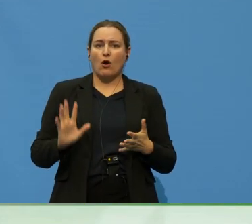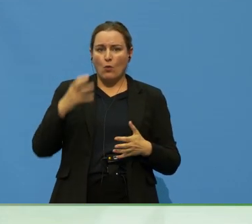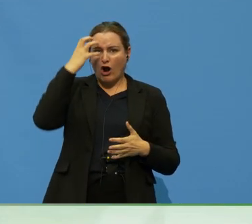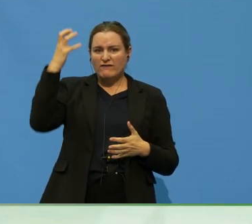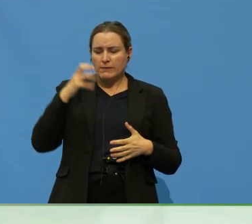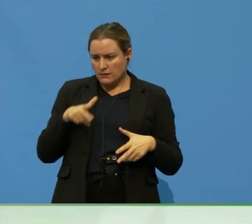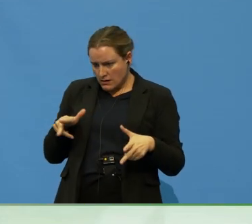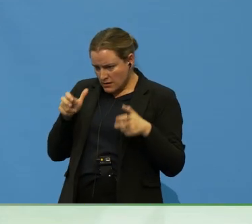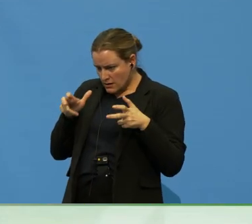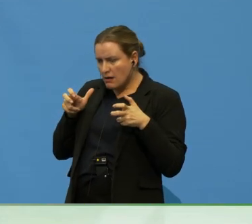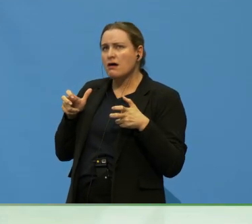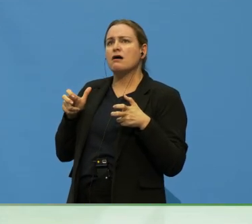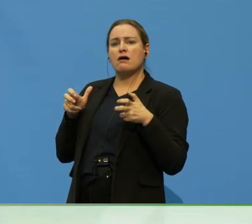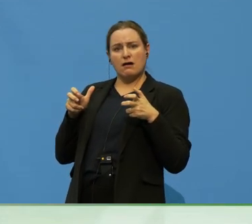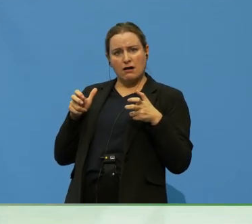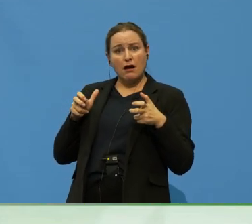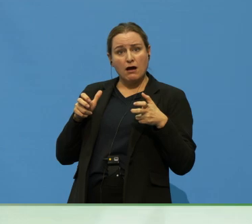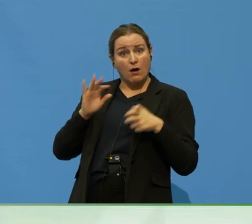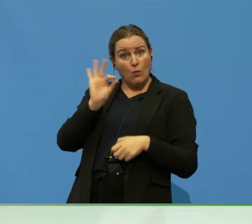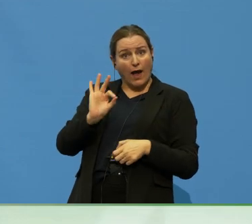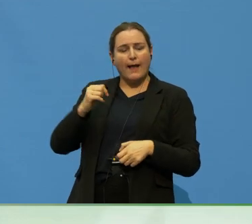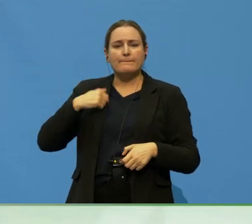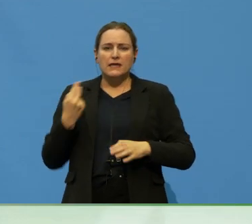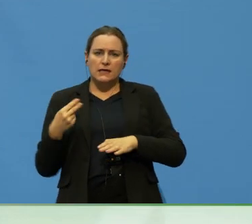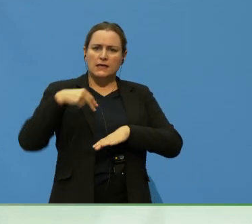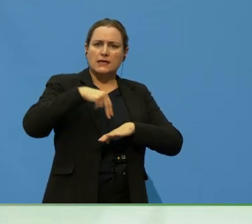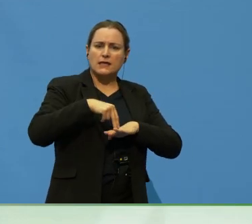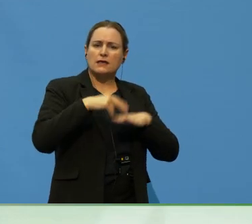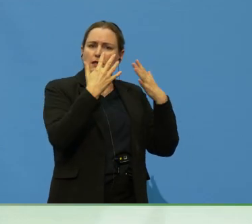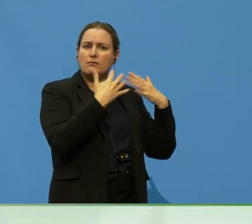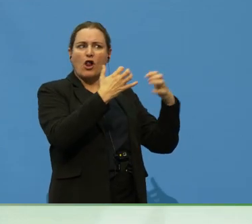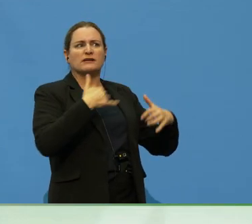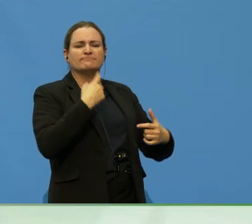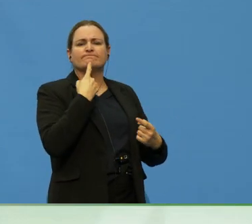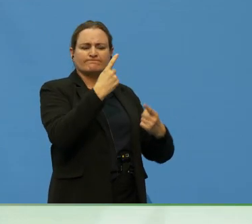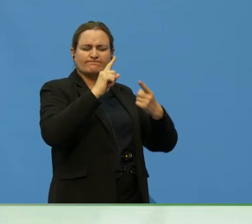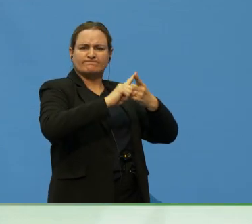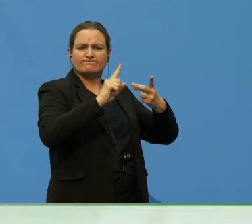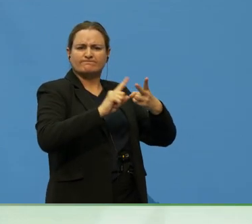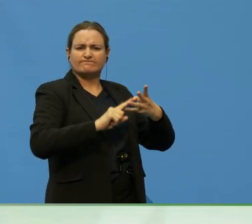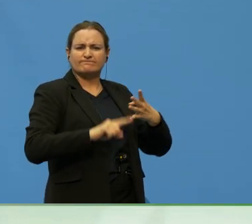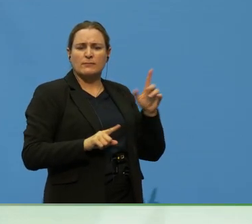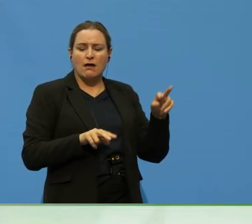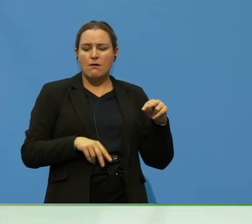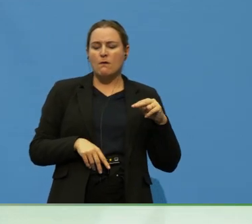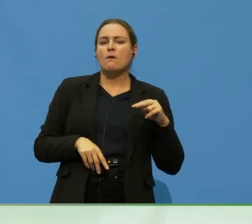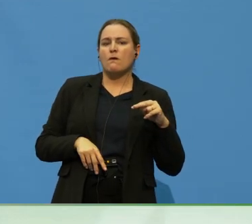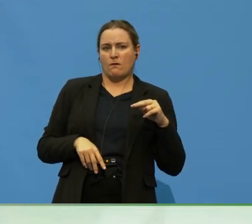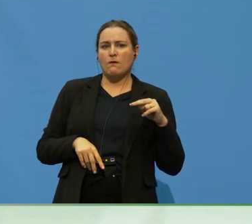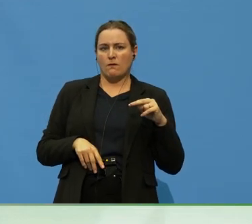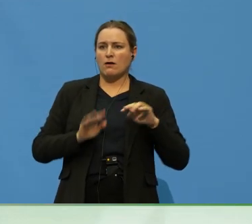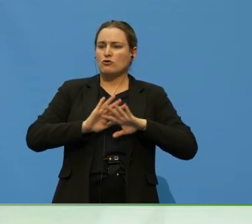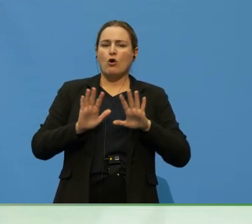language, when I started using that language, it sent this signal that there will no longer be a gatekeeping function performed